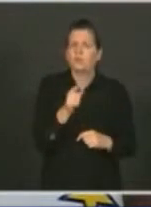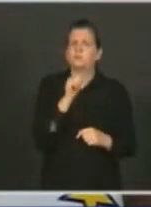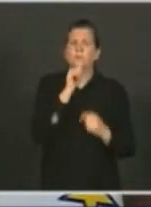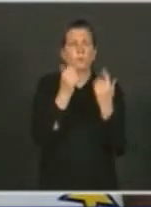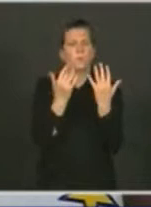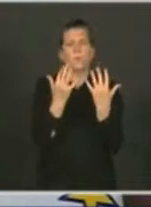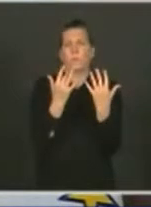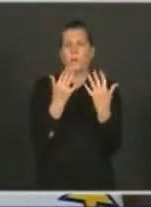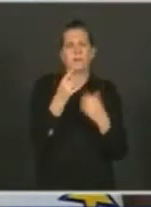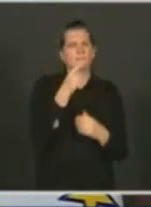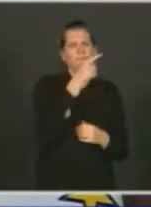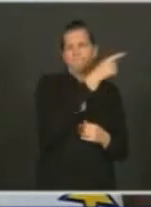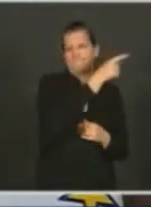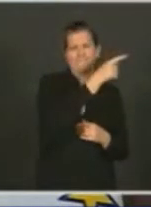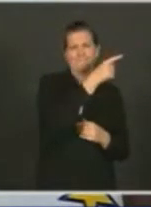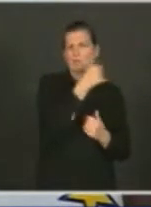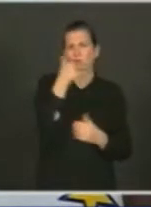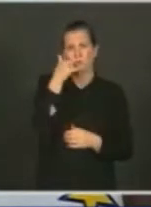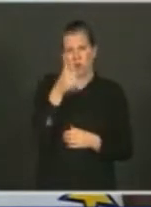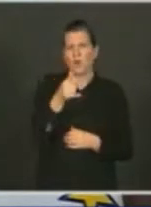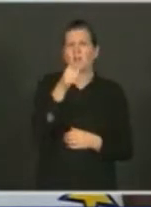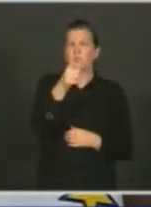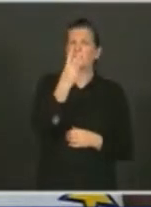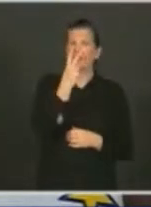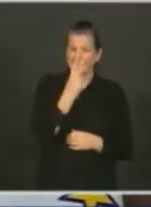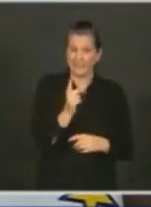minute you know you have a positive test result,